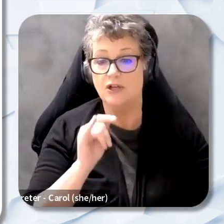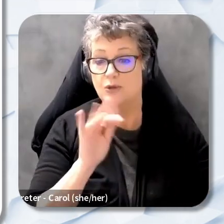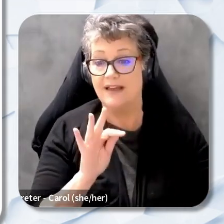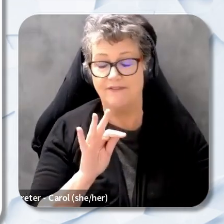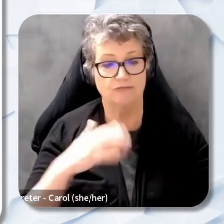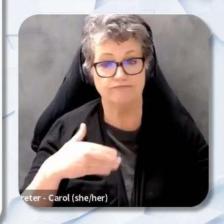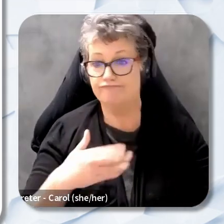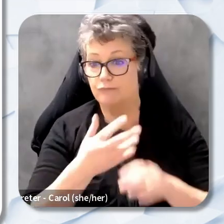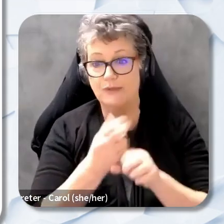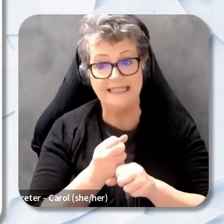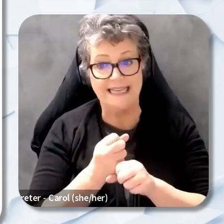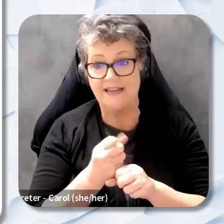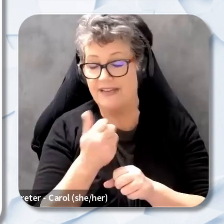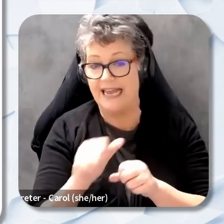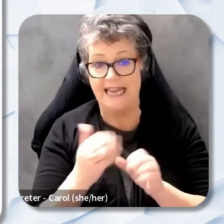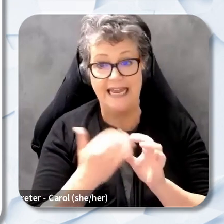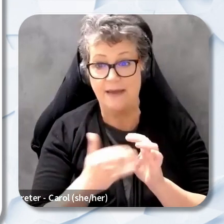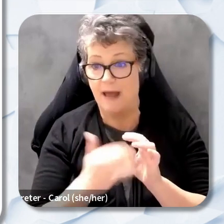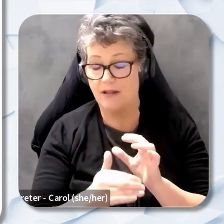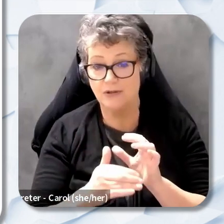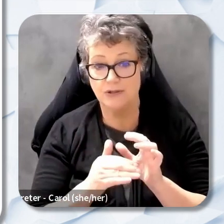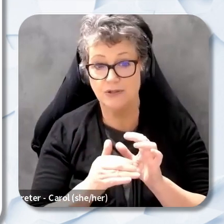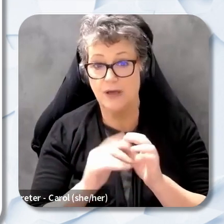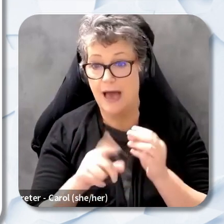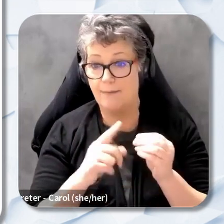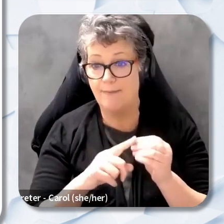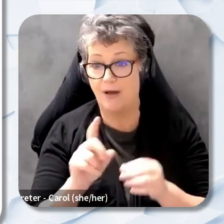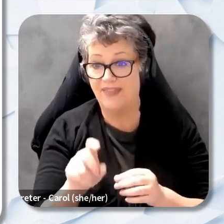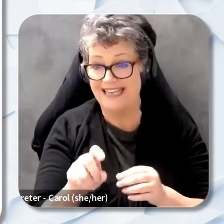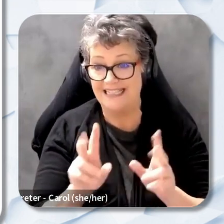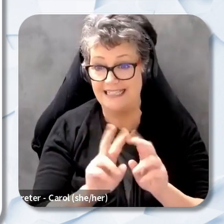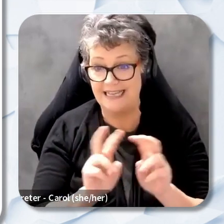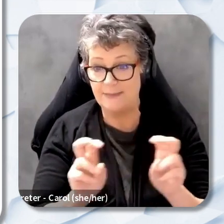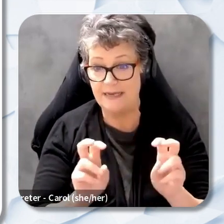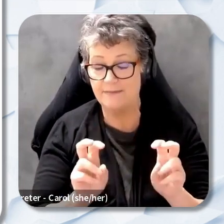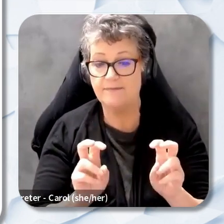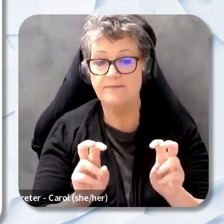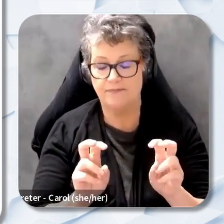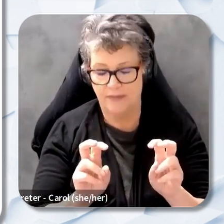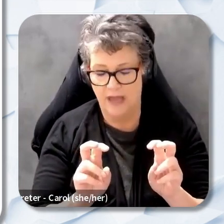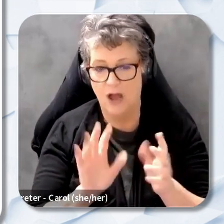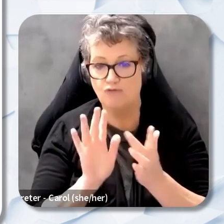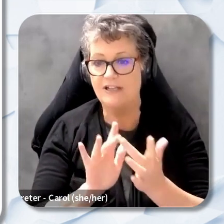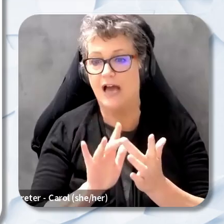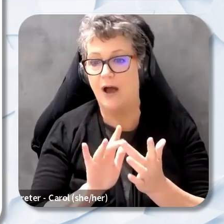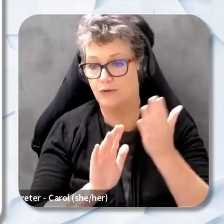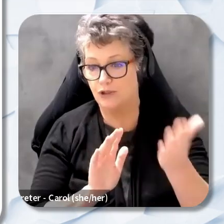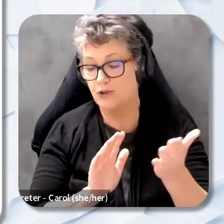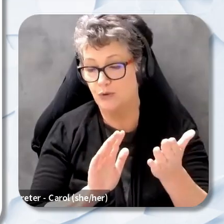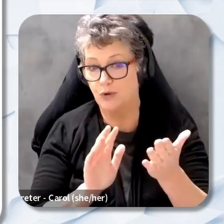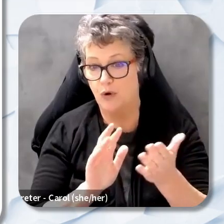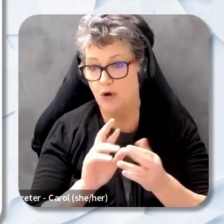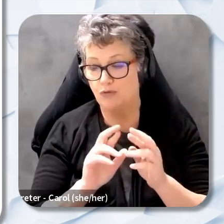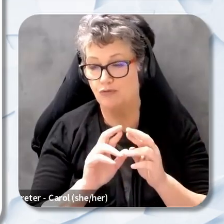have not received any emails regarding the needs assessment, please feel free to reach out to the regional